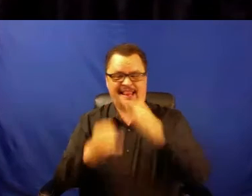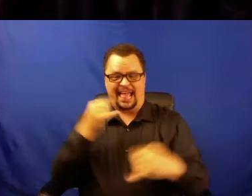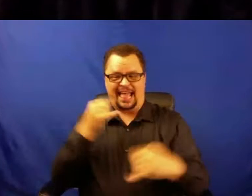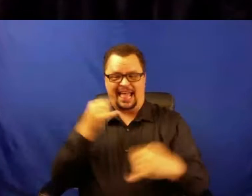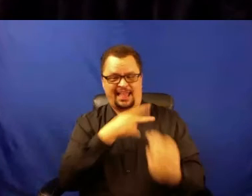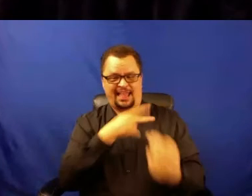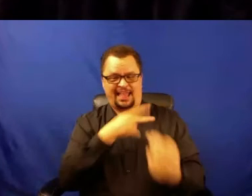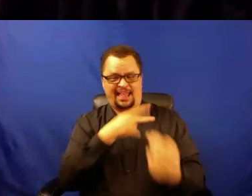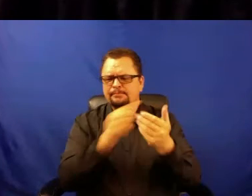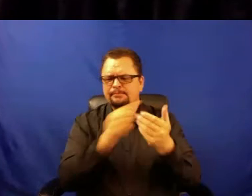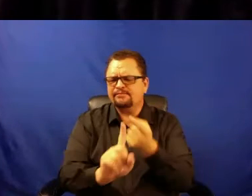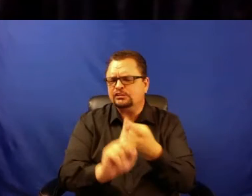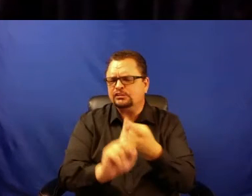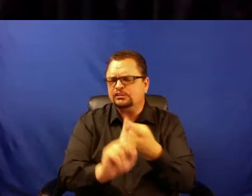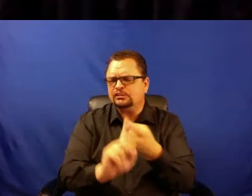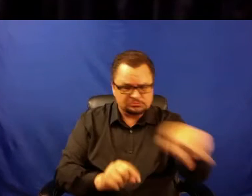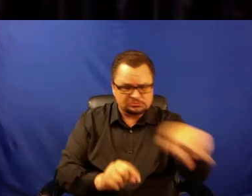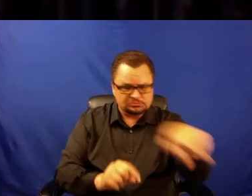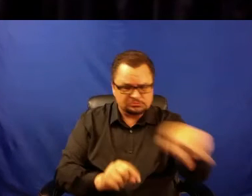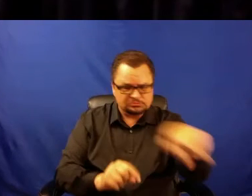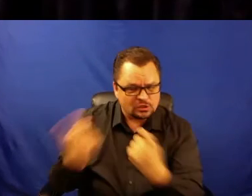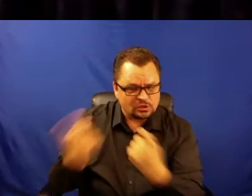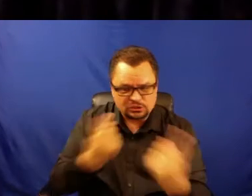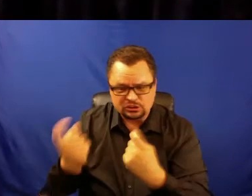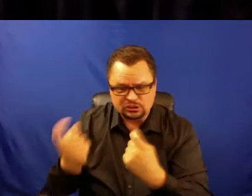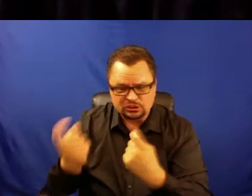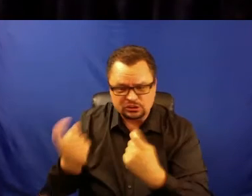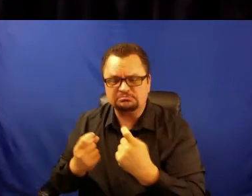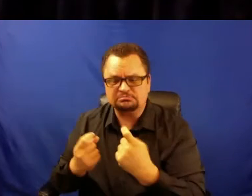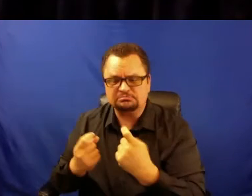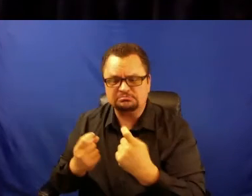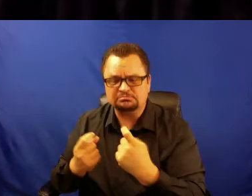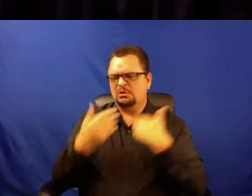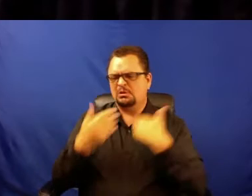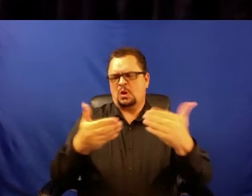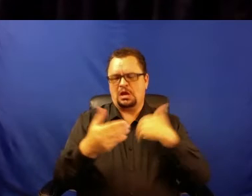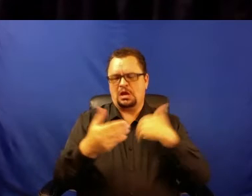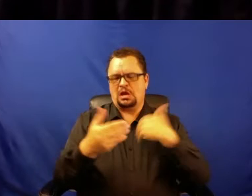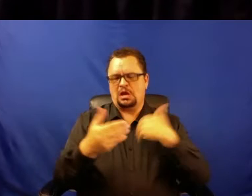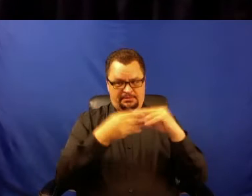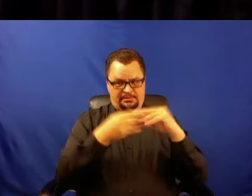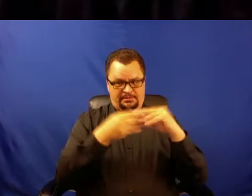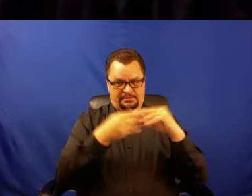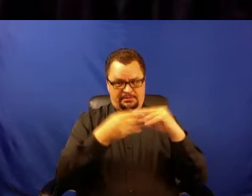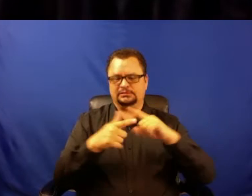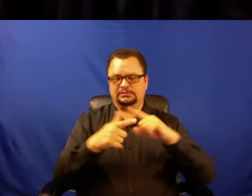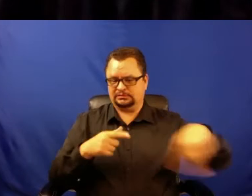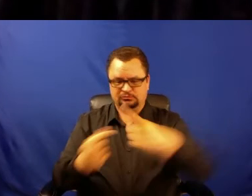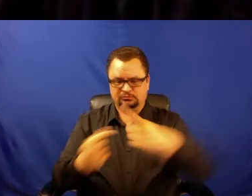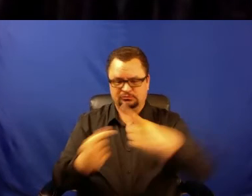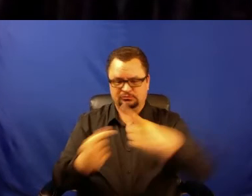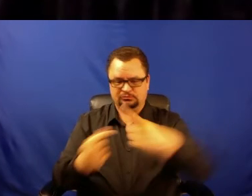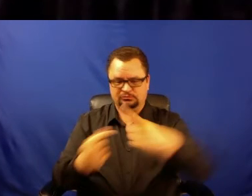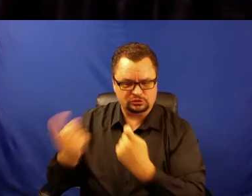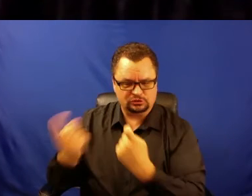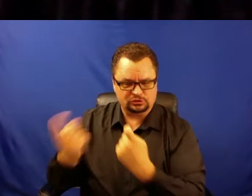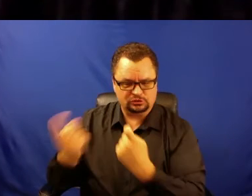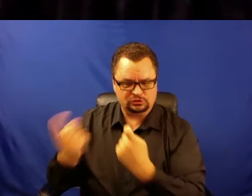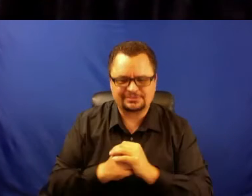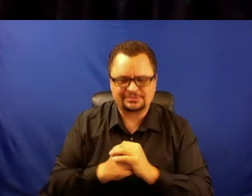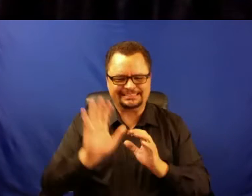some questions. I wanted to clarify, Dr. Tierbush, I was wrong. It's 80%